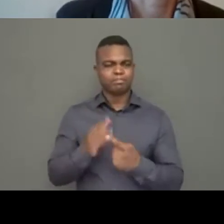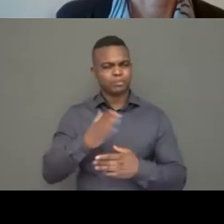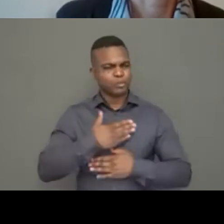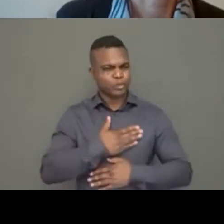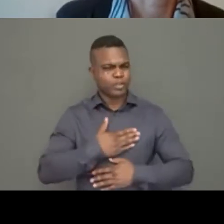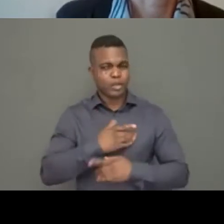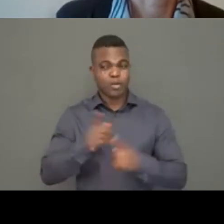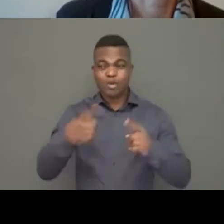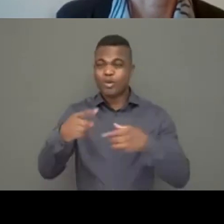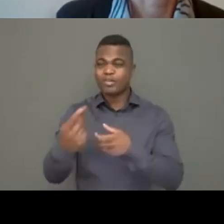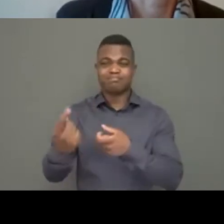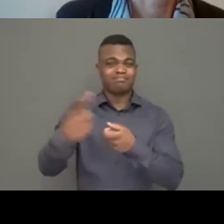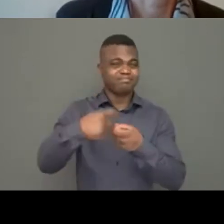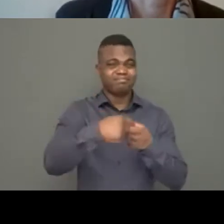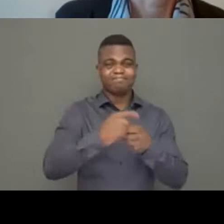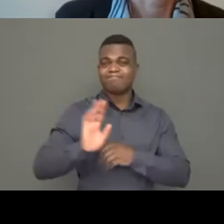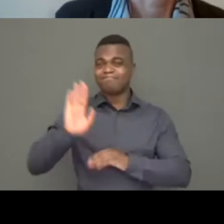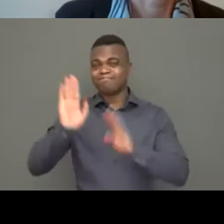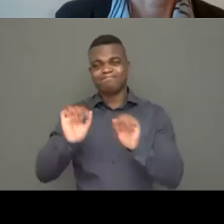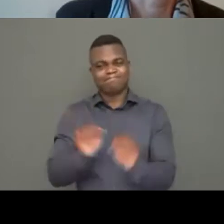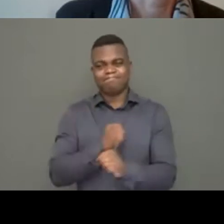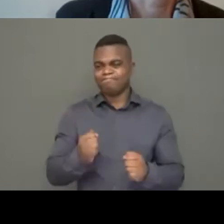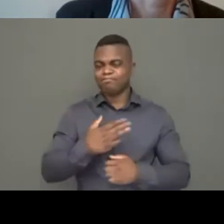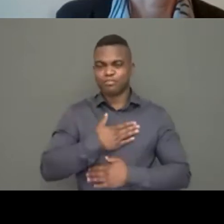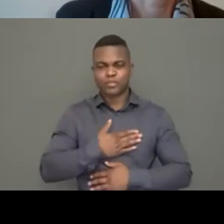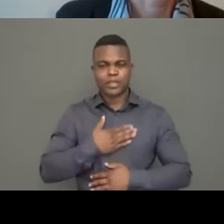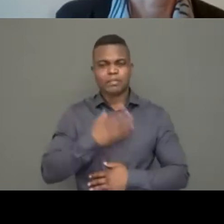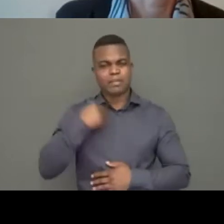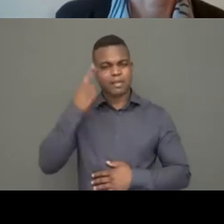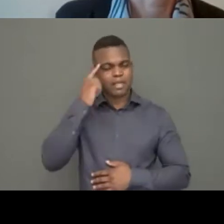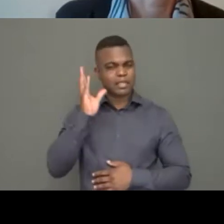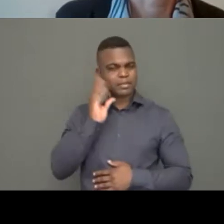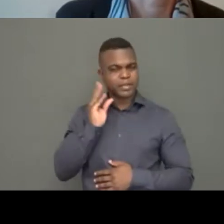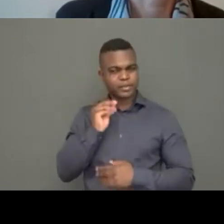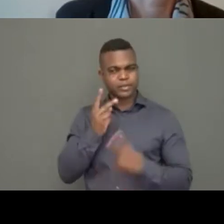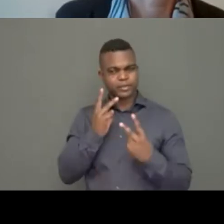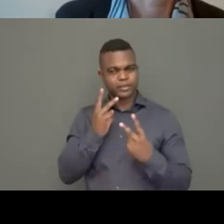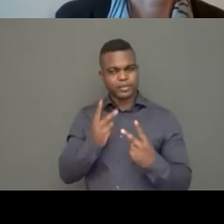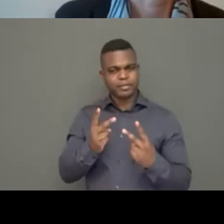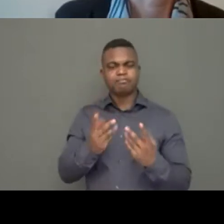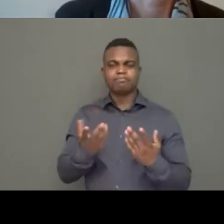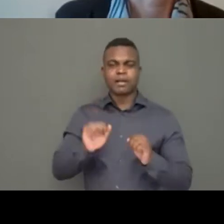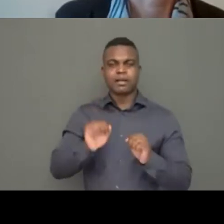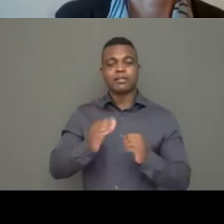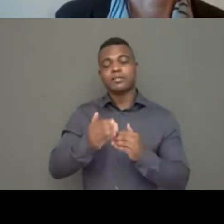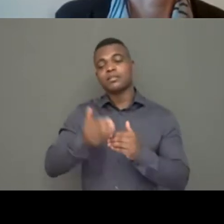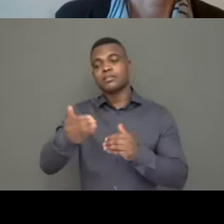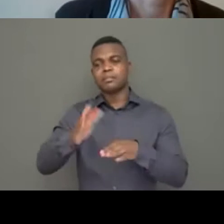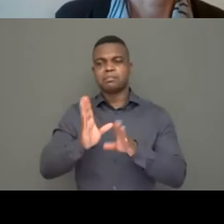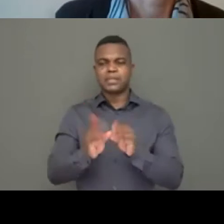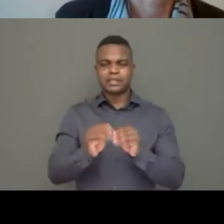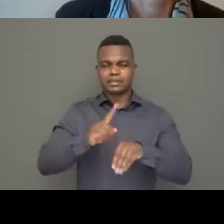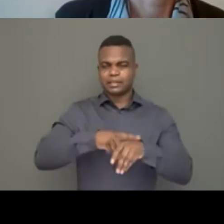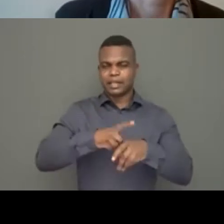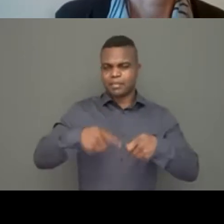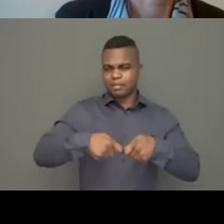these type meetings a little bit in order to get more engagement from the participants. So Sarah, can I